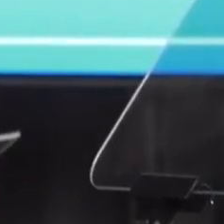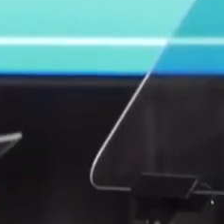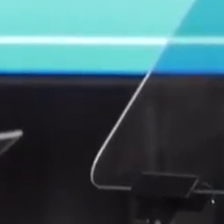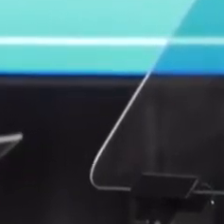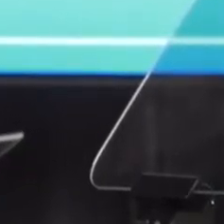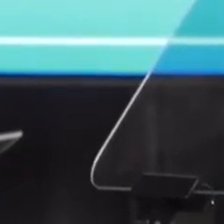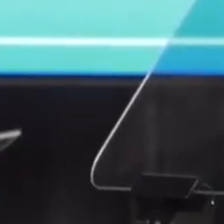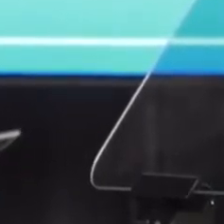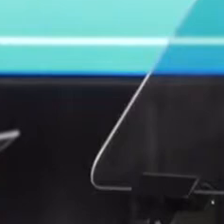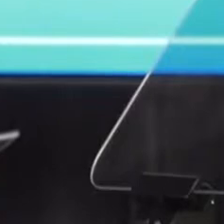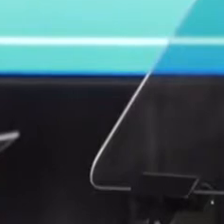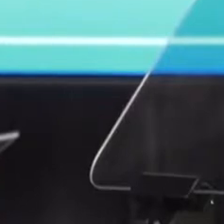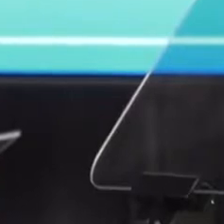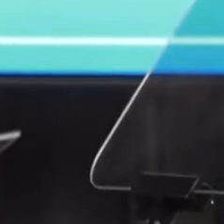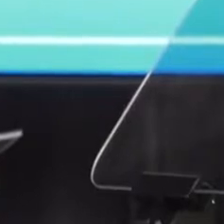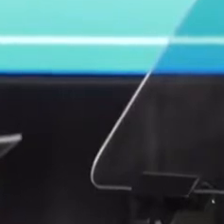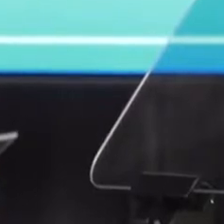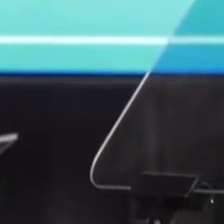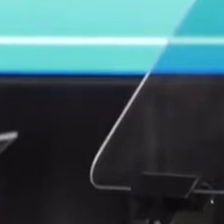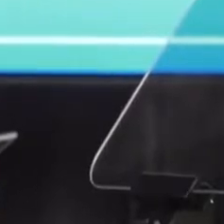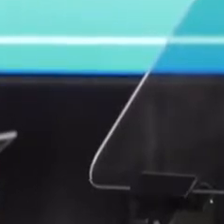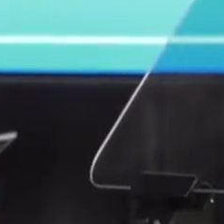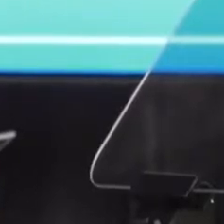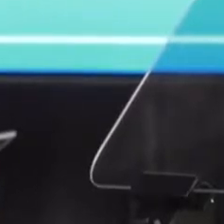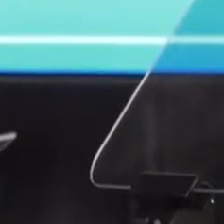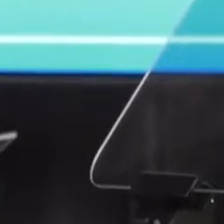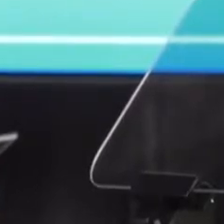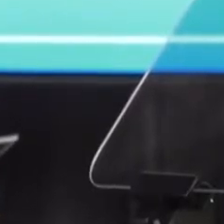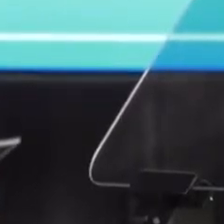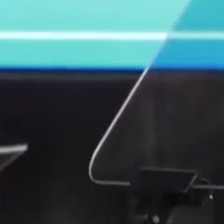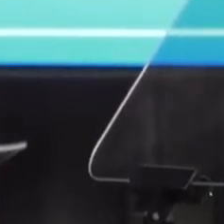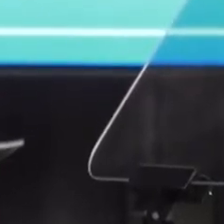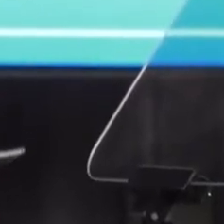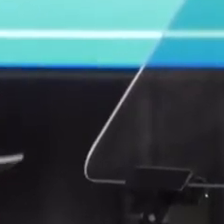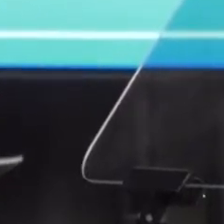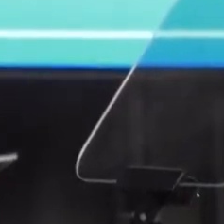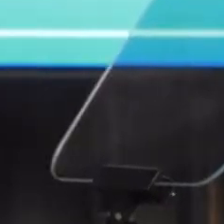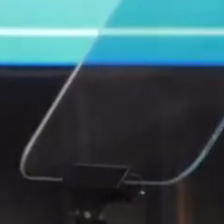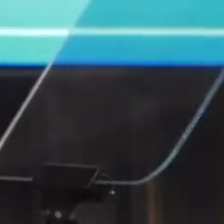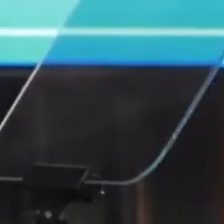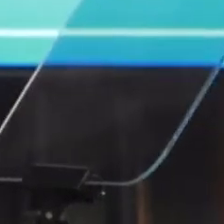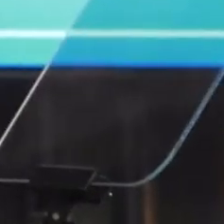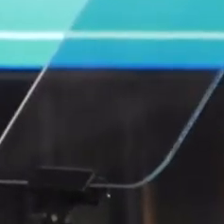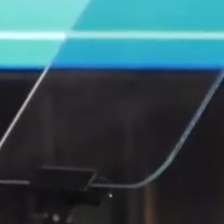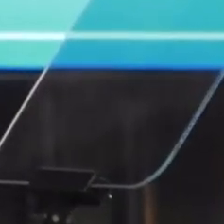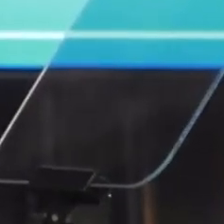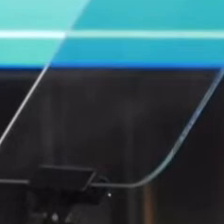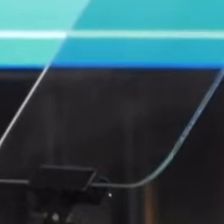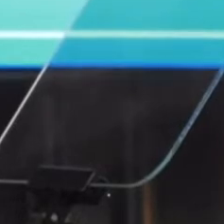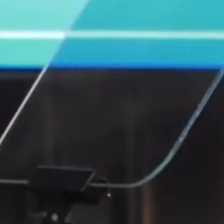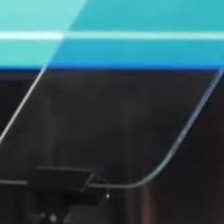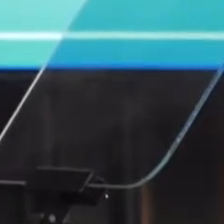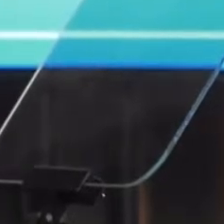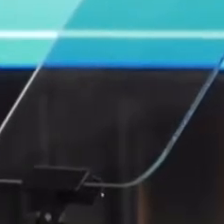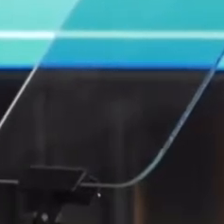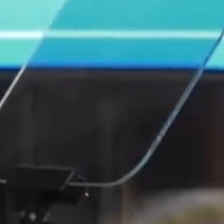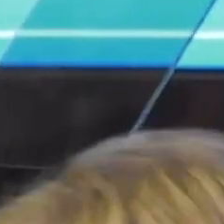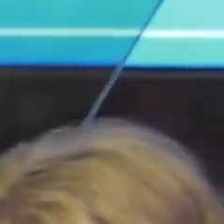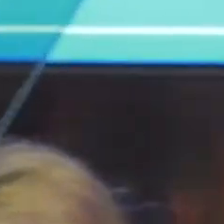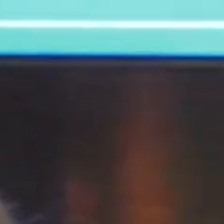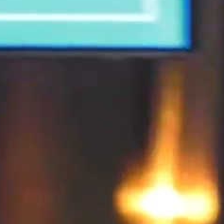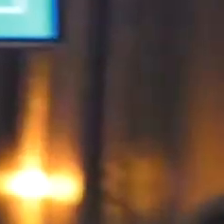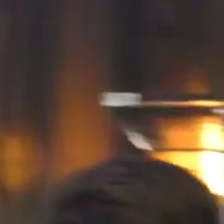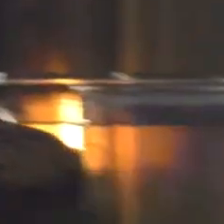School student Zara Landstedt. Please rise for the presentation of the colors.